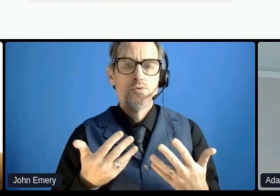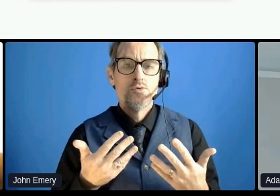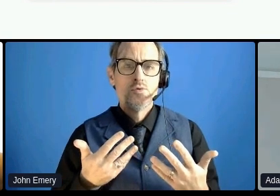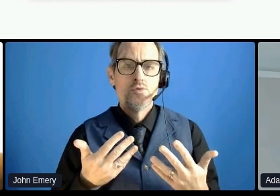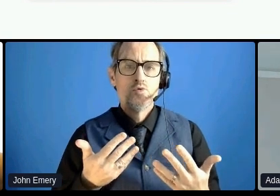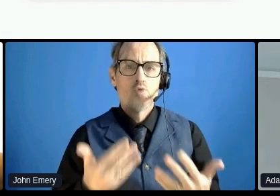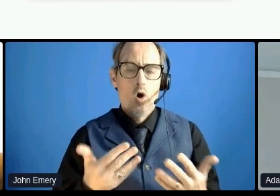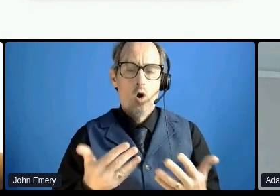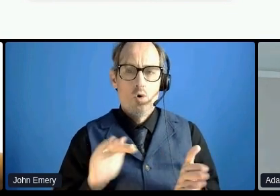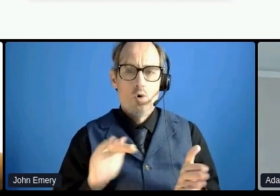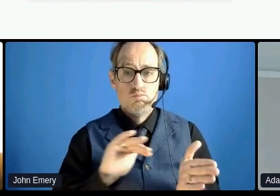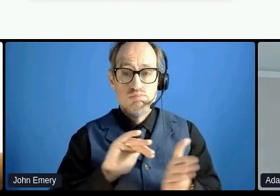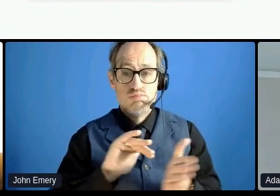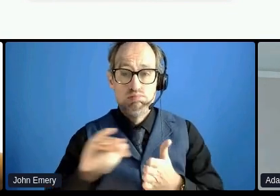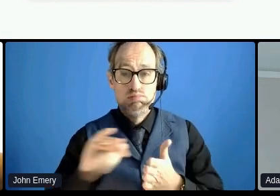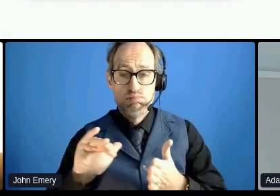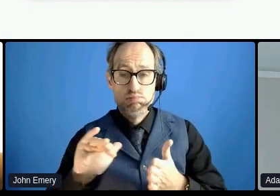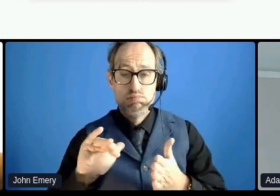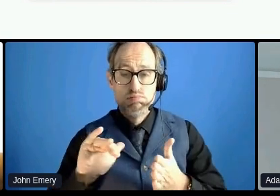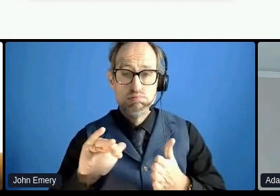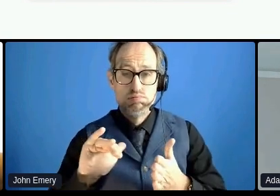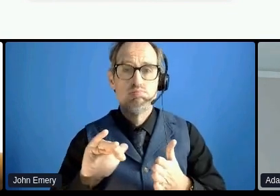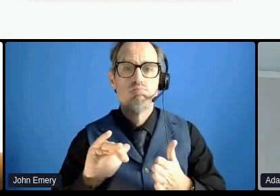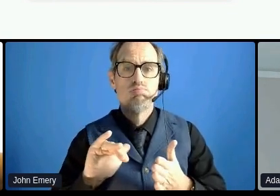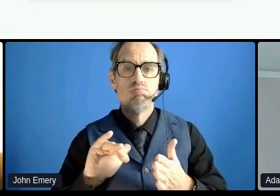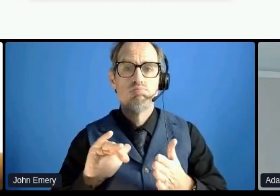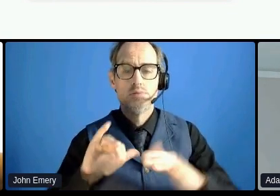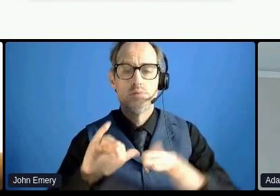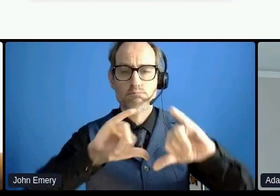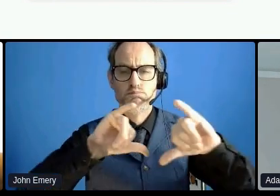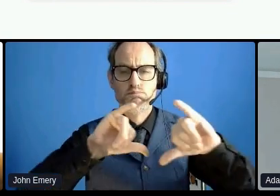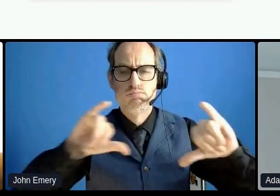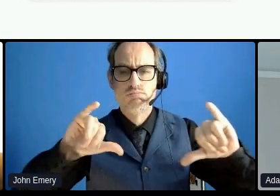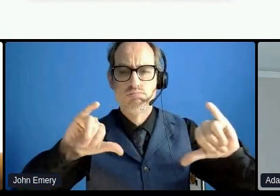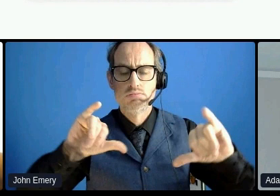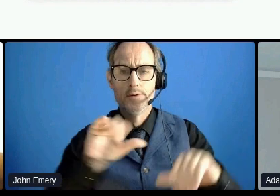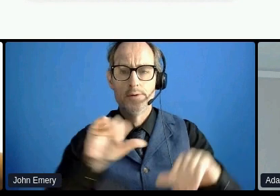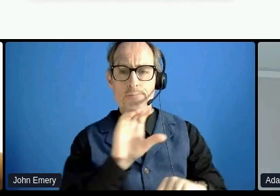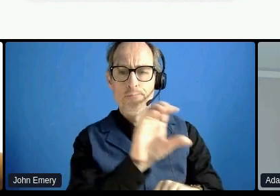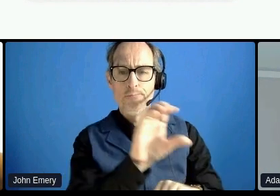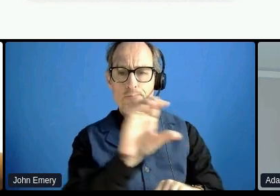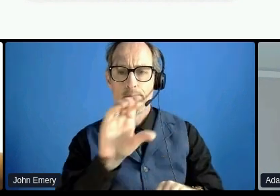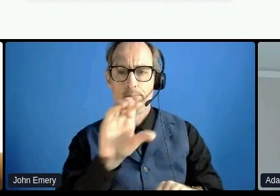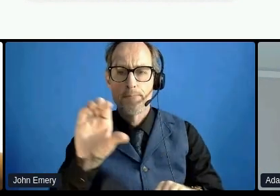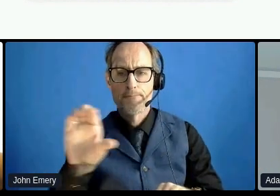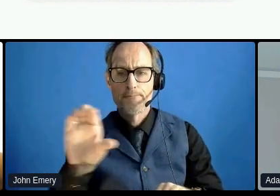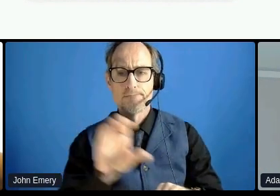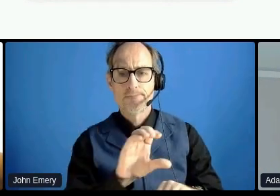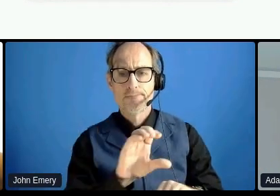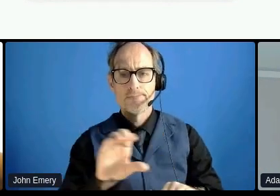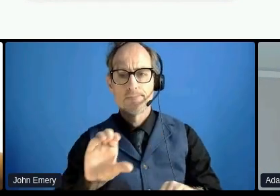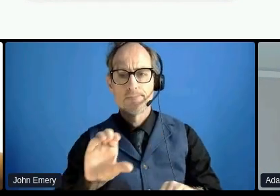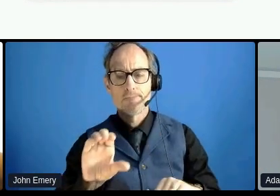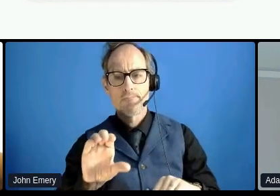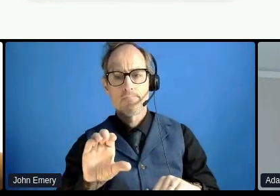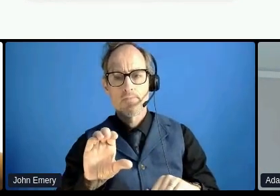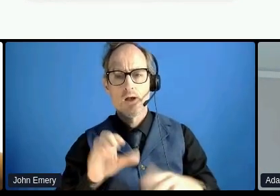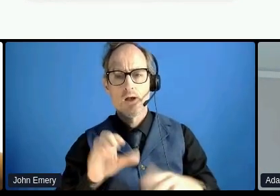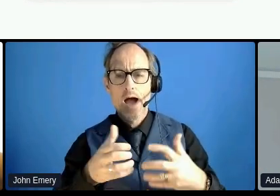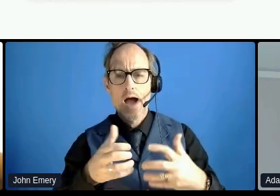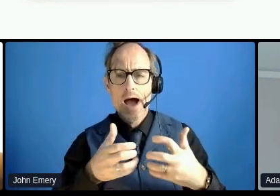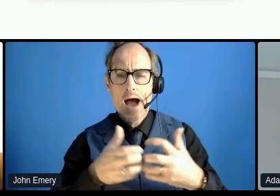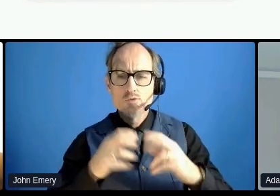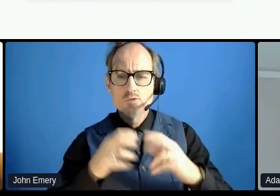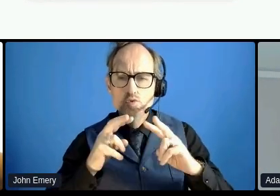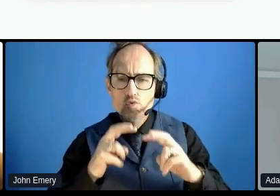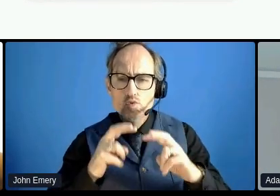your overall culture feels a certain way, but how do you break this down into a manageable way to understand where the gaps are